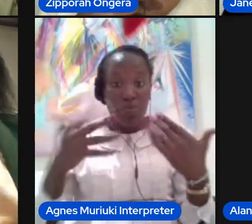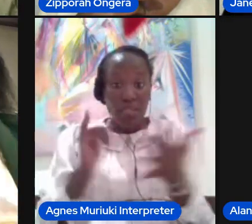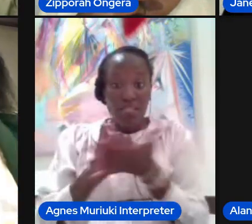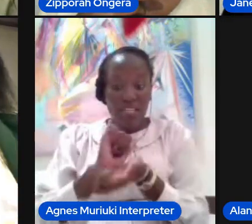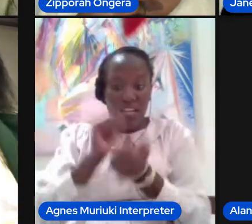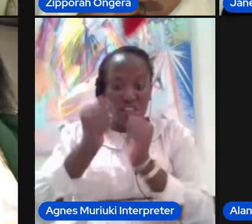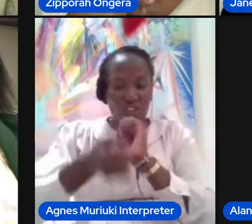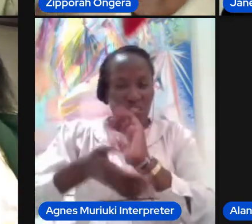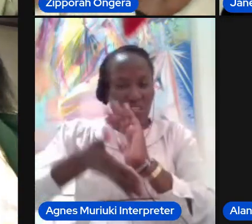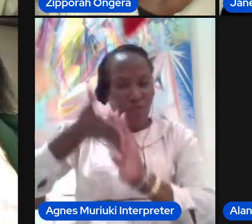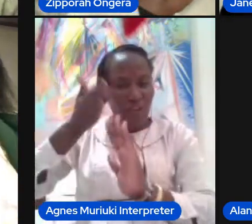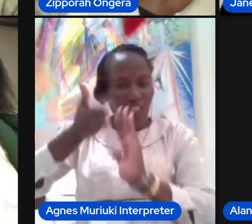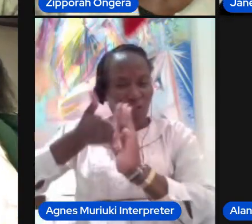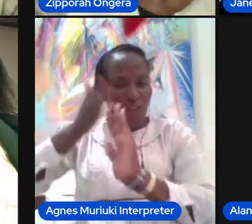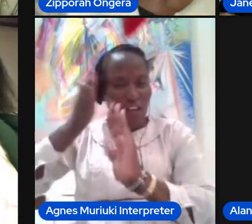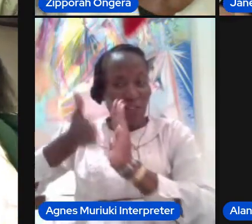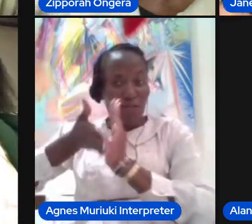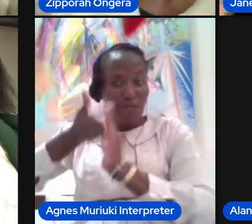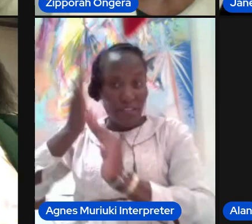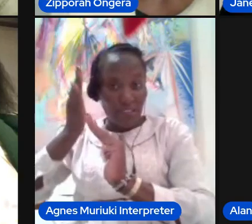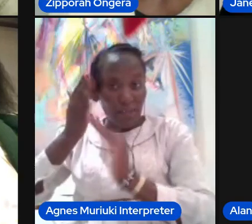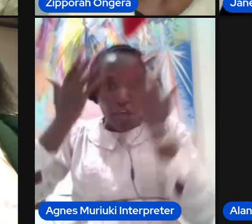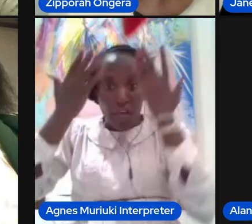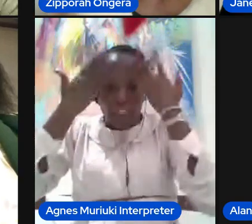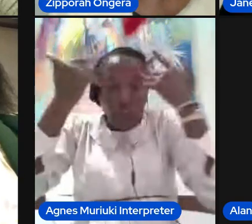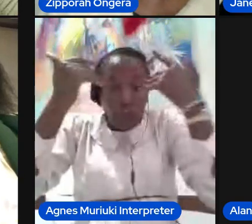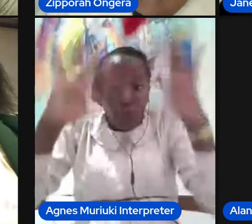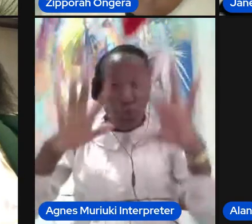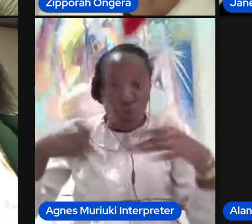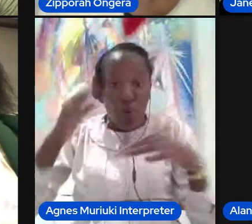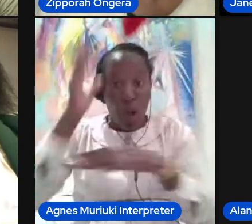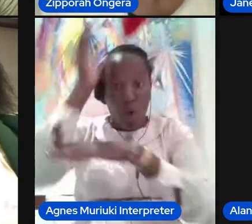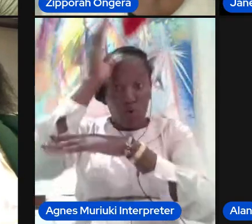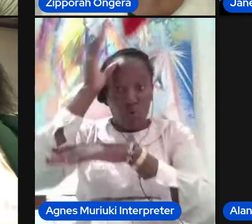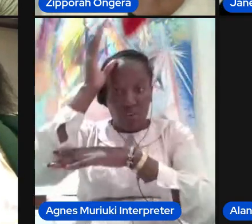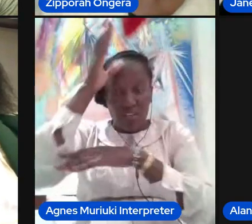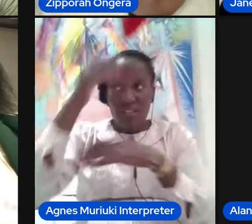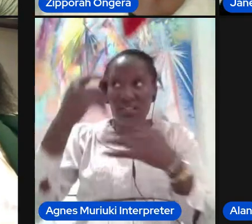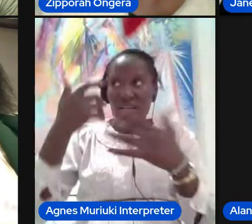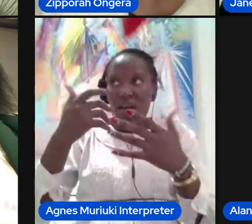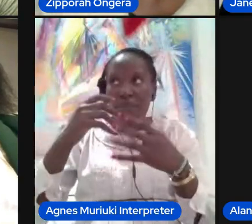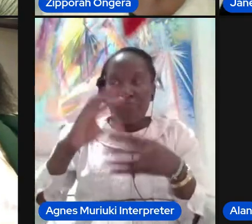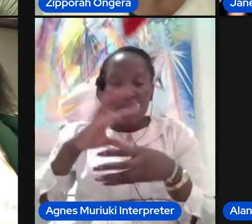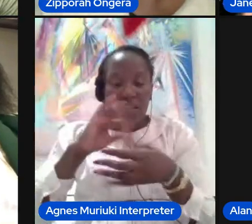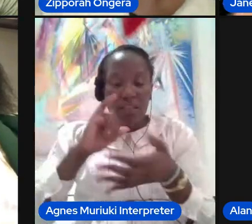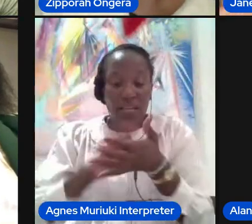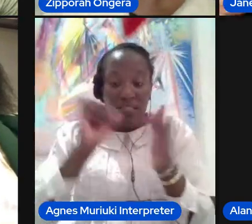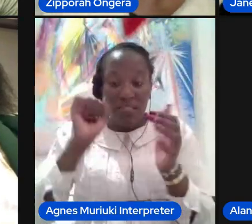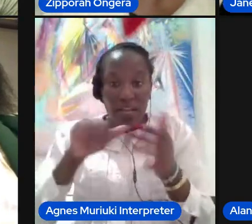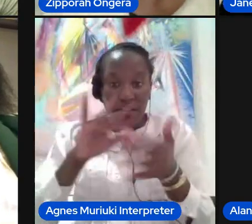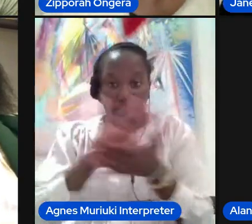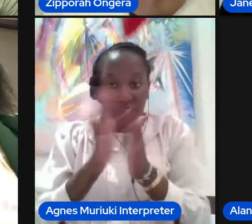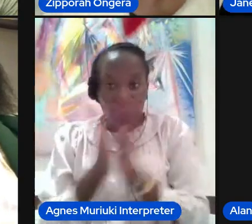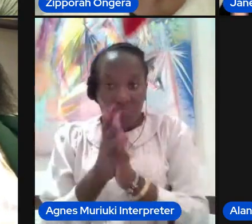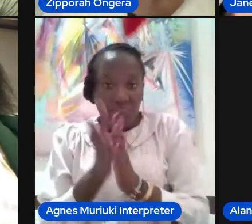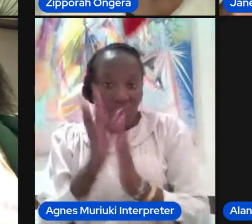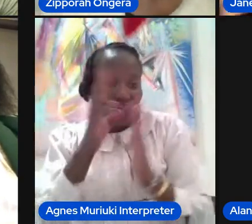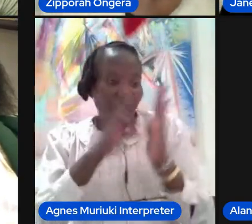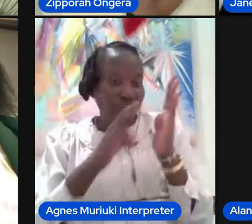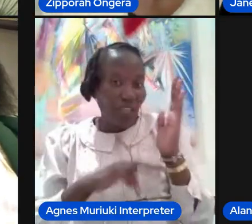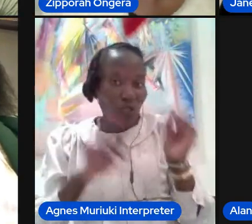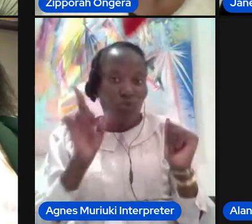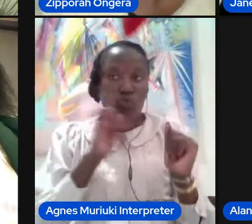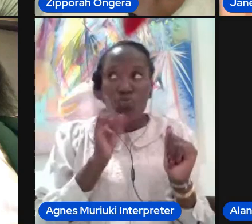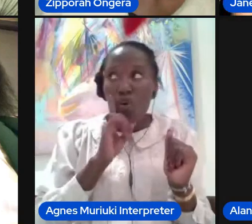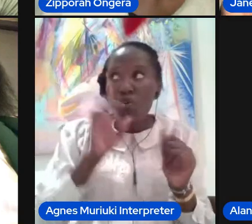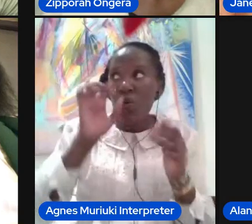digital spaces. You don't know how to create the content that can be green tomorrow, that can be read tomorrow, that can be